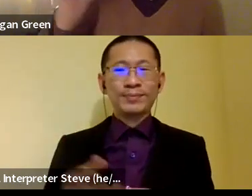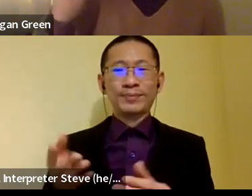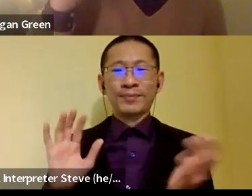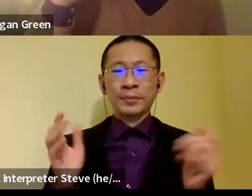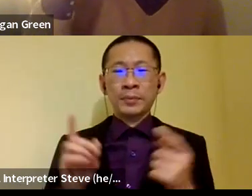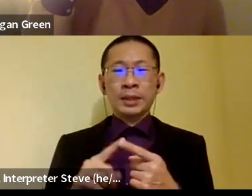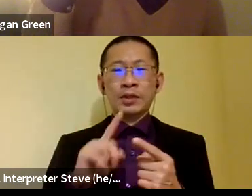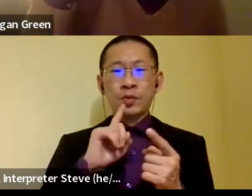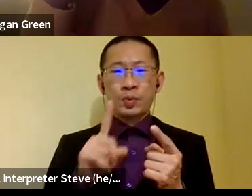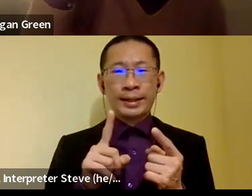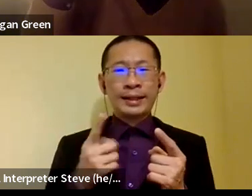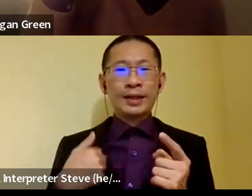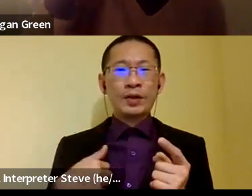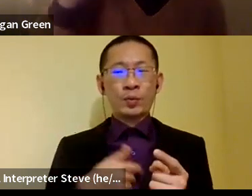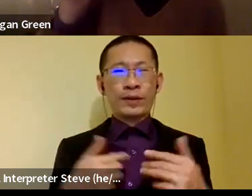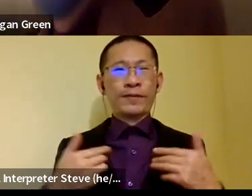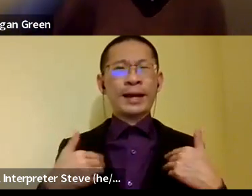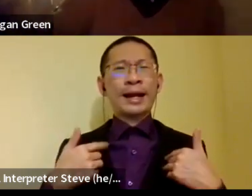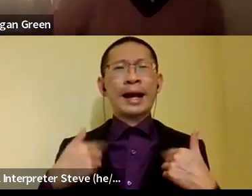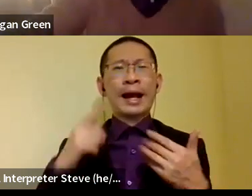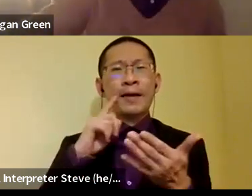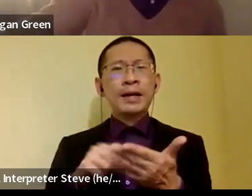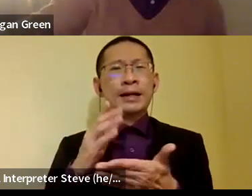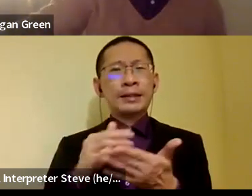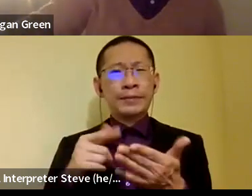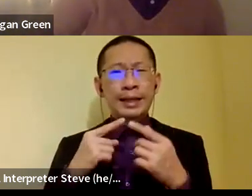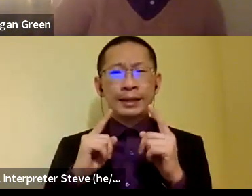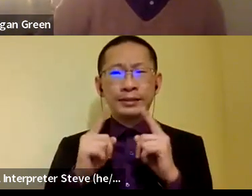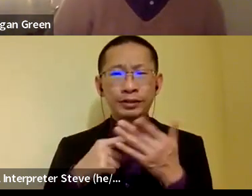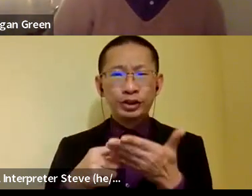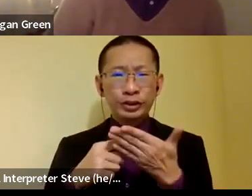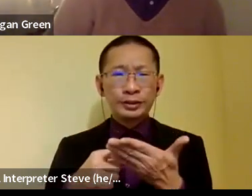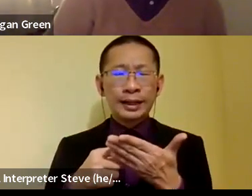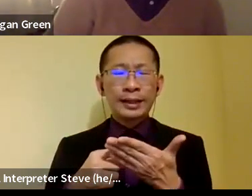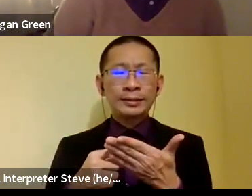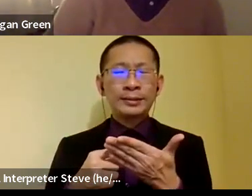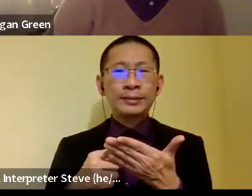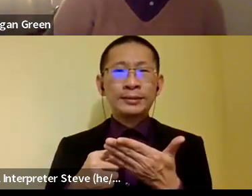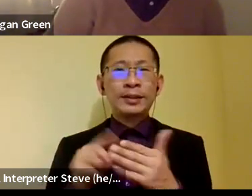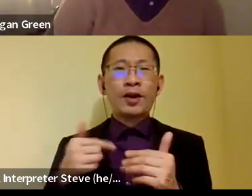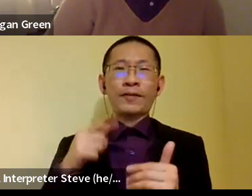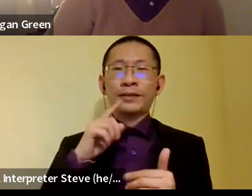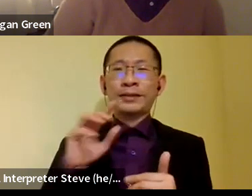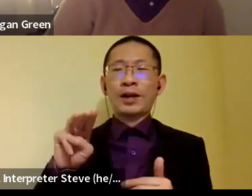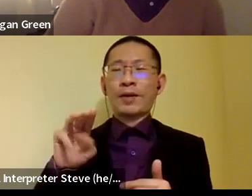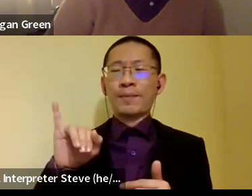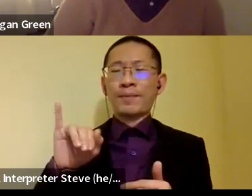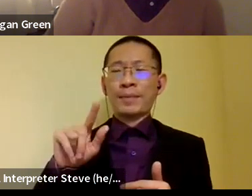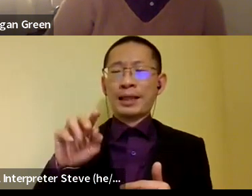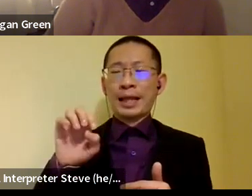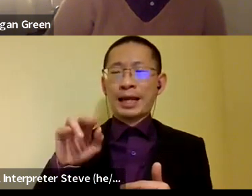also like really, we've actually, I found some of that chat, and, you know, we're all like millennial minus in terms of